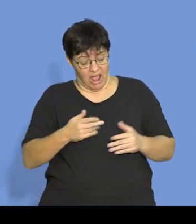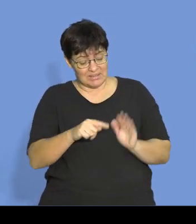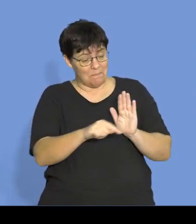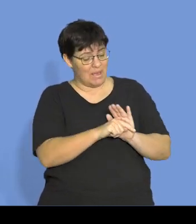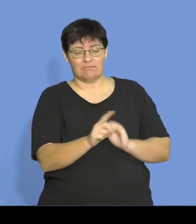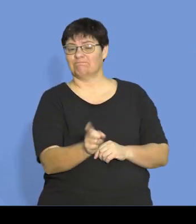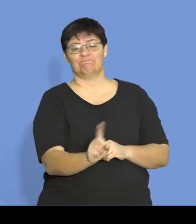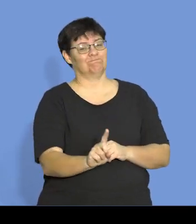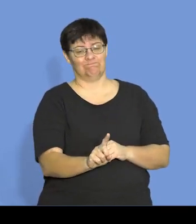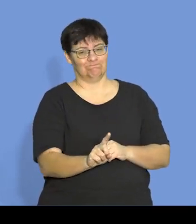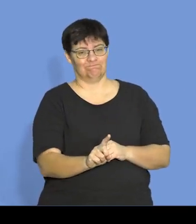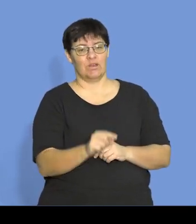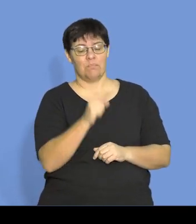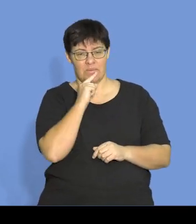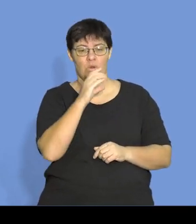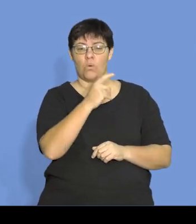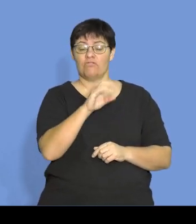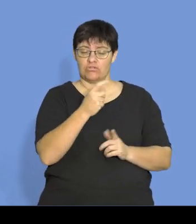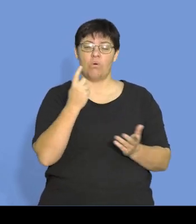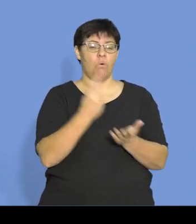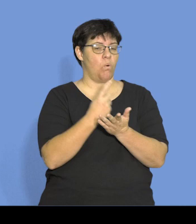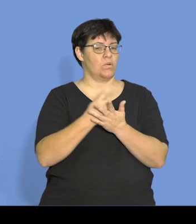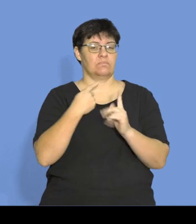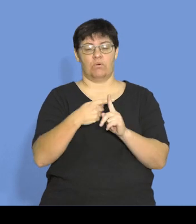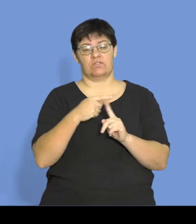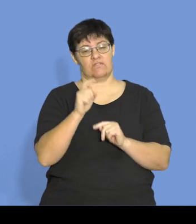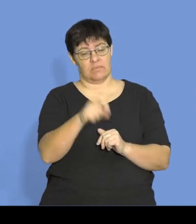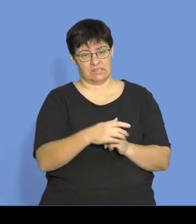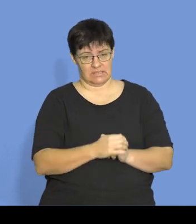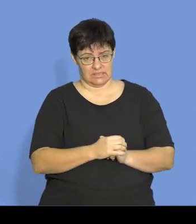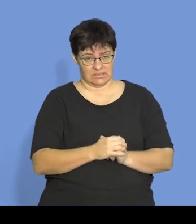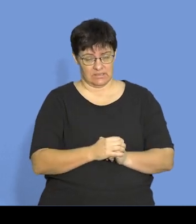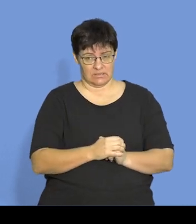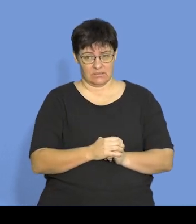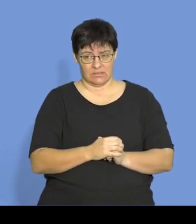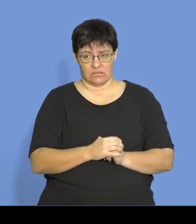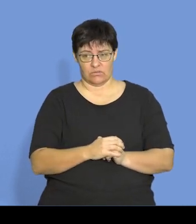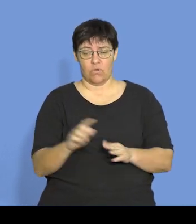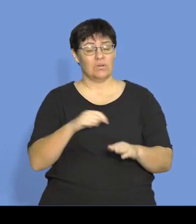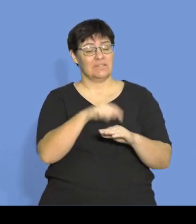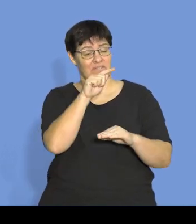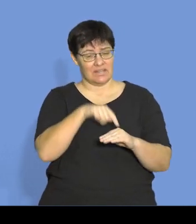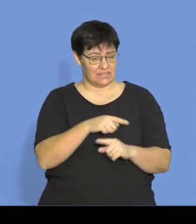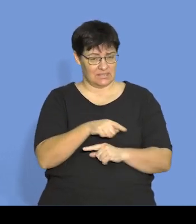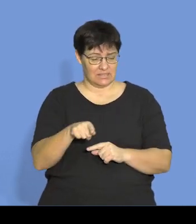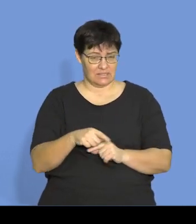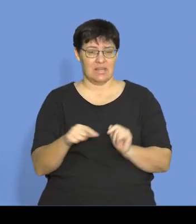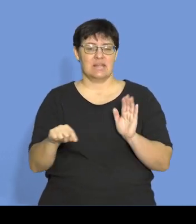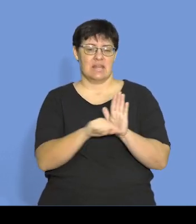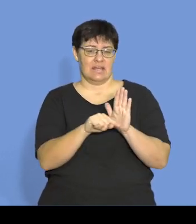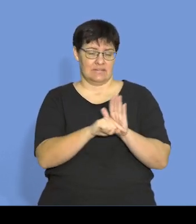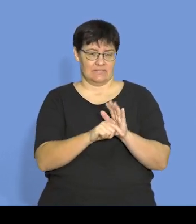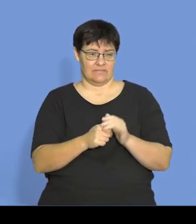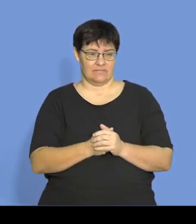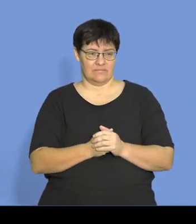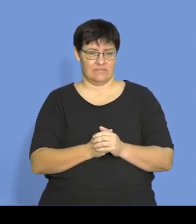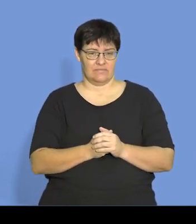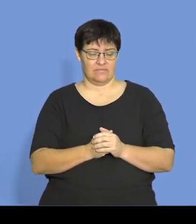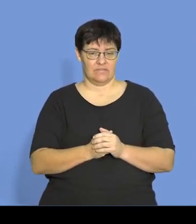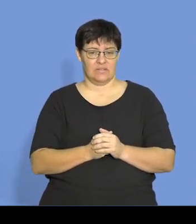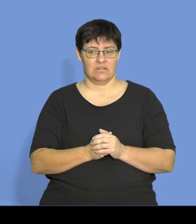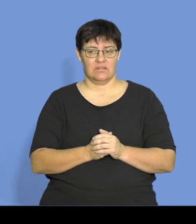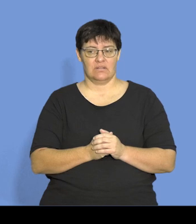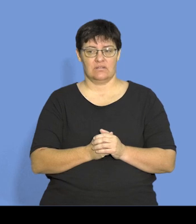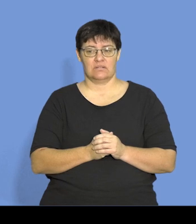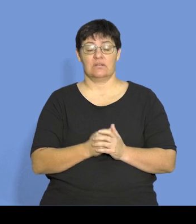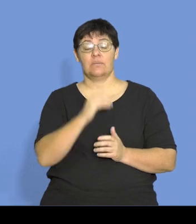that the x squared, its coefficient is always a positive. So I will need to divide this by a negative.